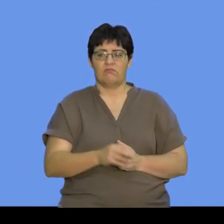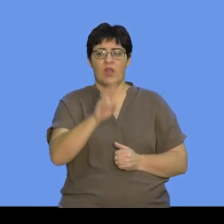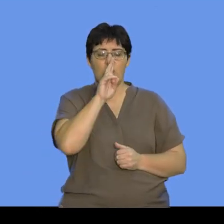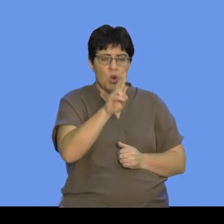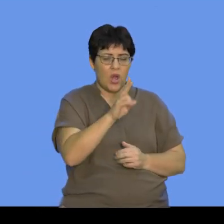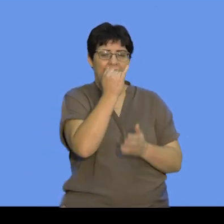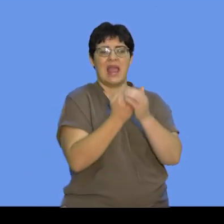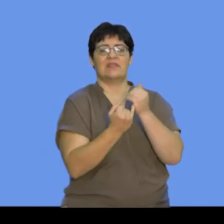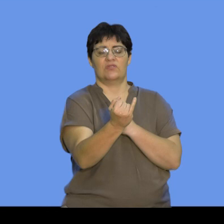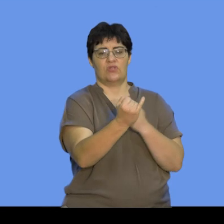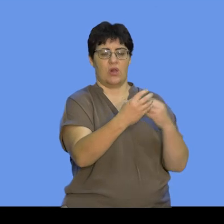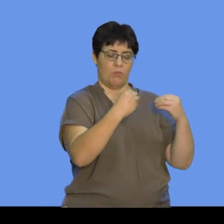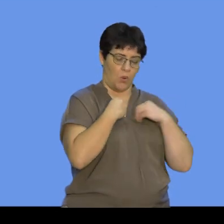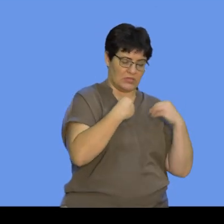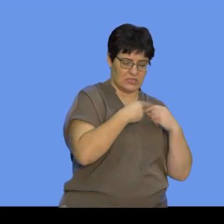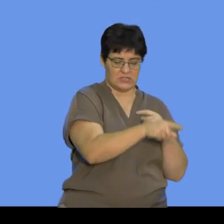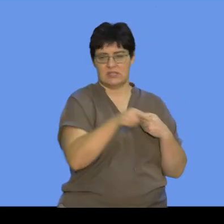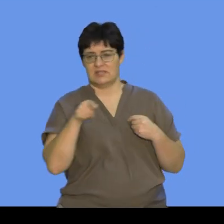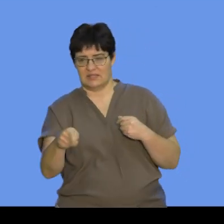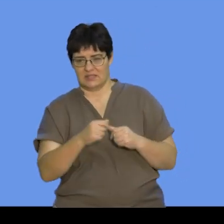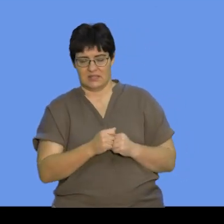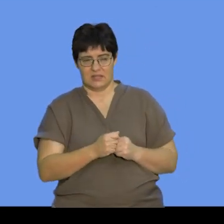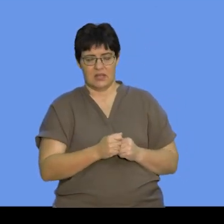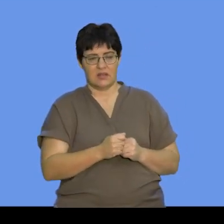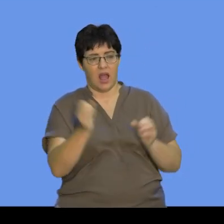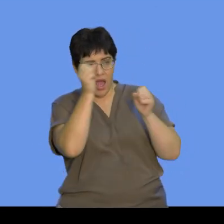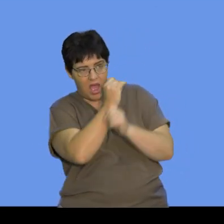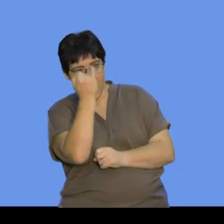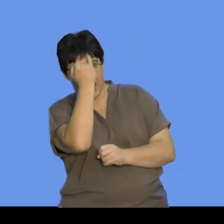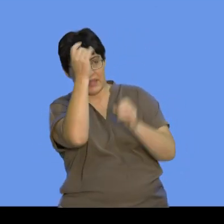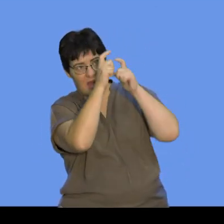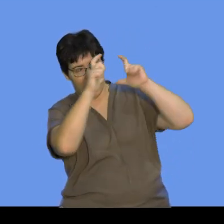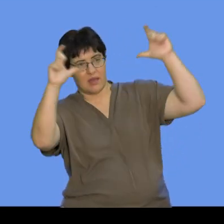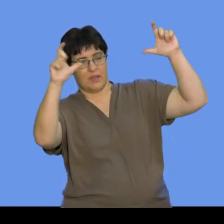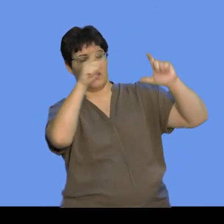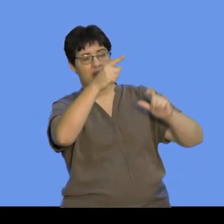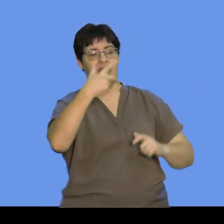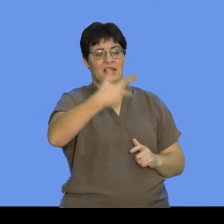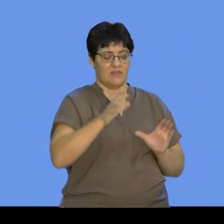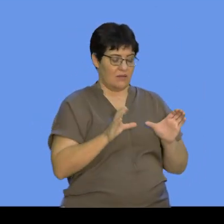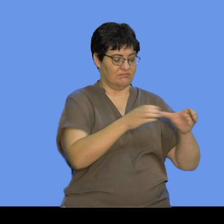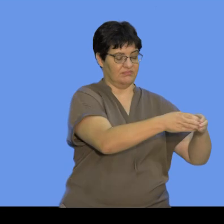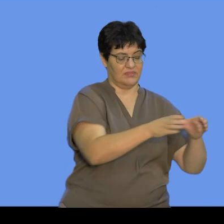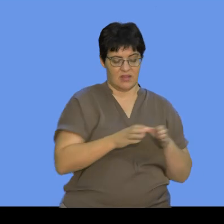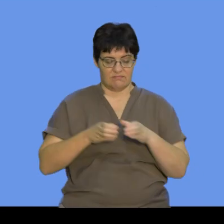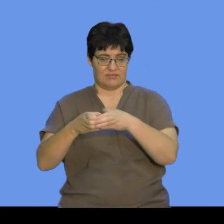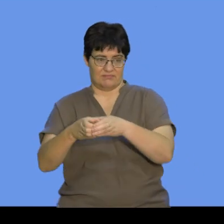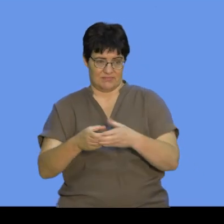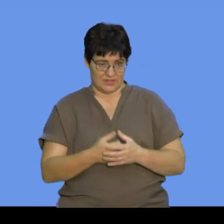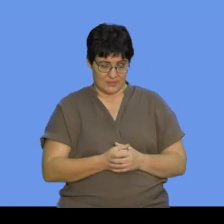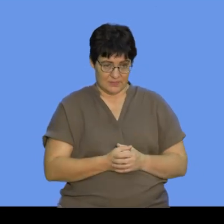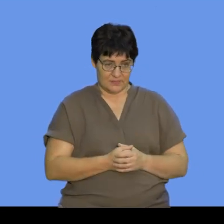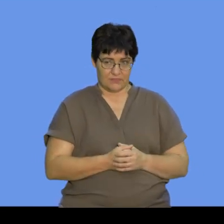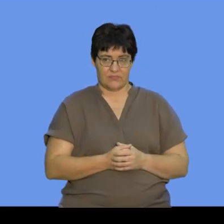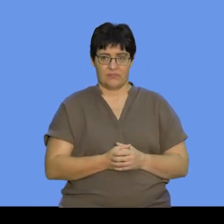properties of each one of those. So this is the big idea in terms of classifying matter in general. Right.